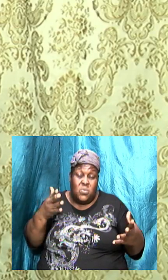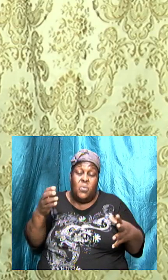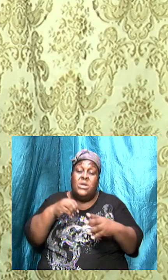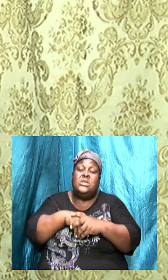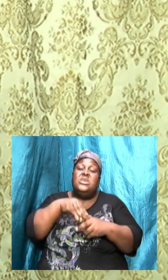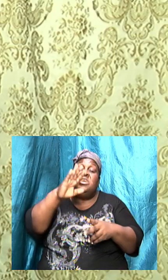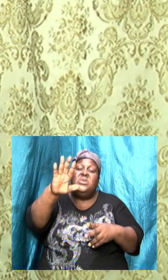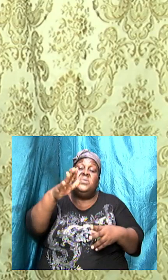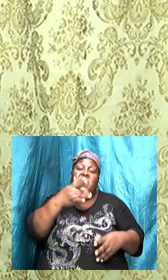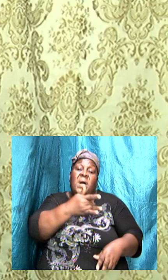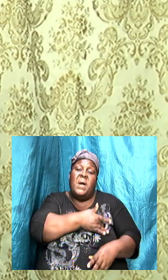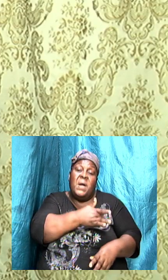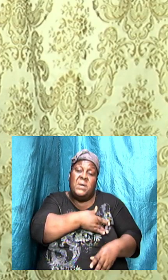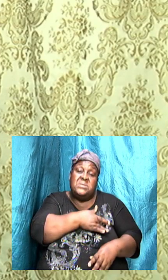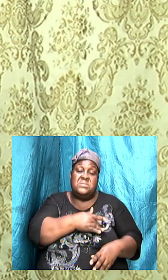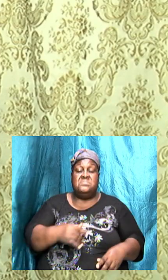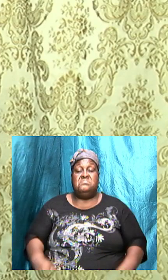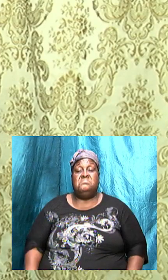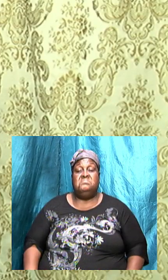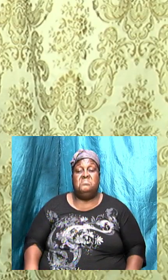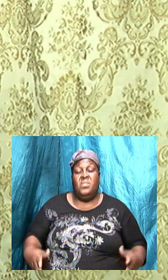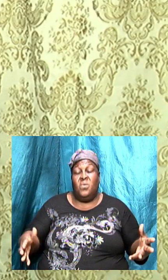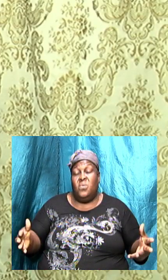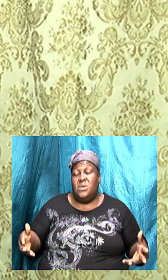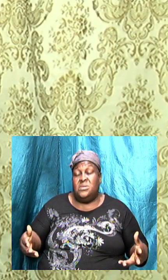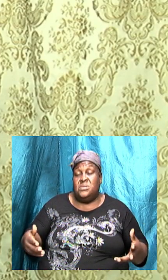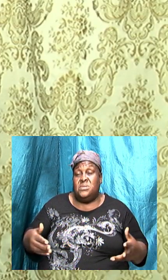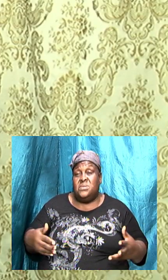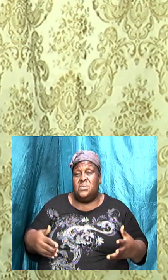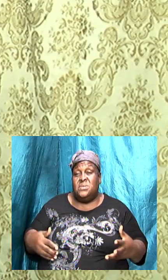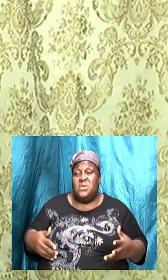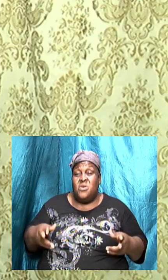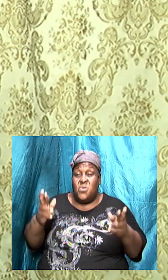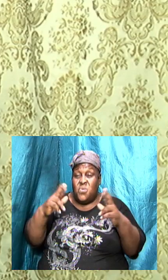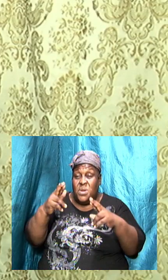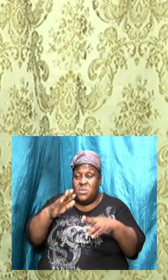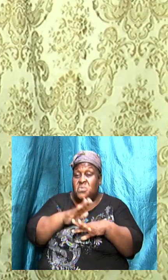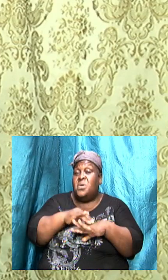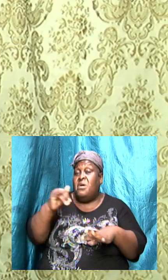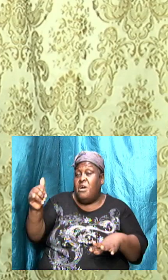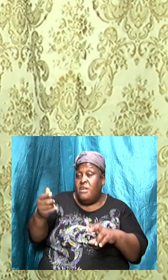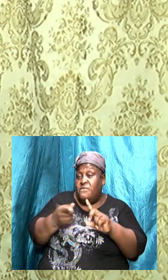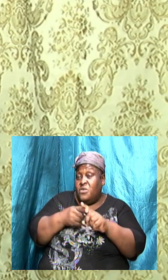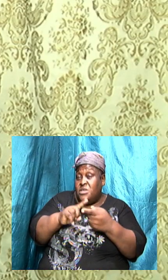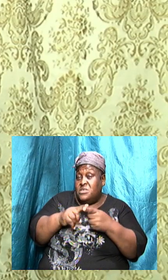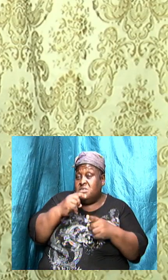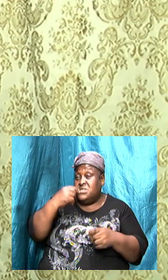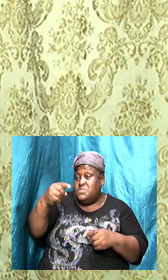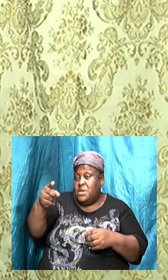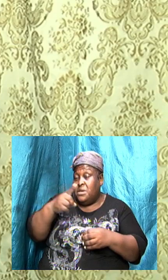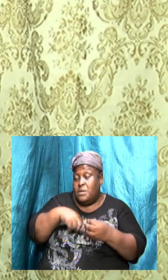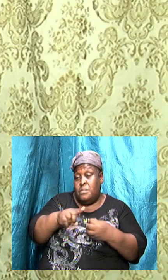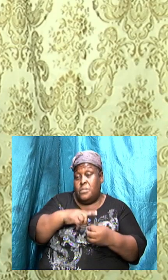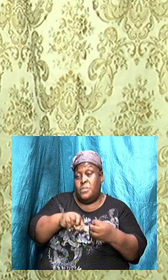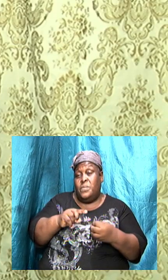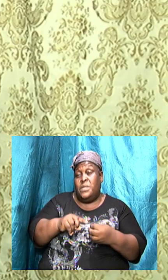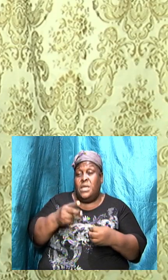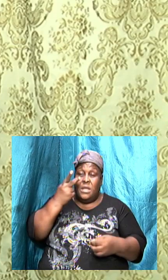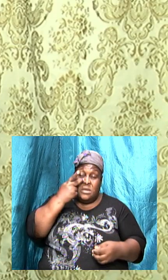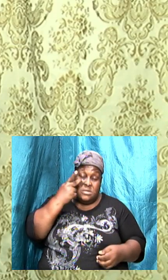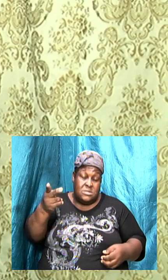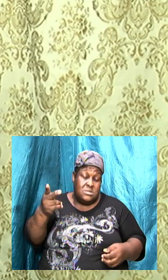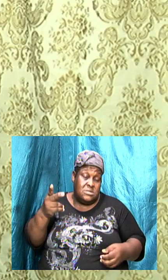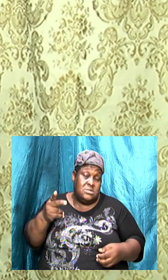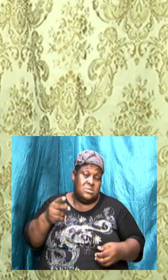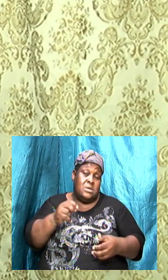you're gearing up to call your friends to talk about right now. And He's seeing it. And He's taking